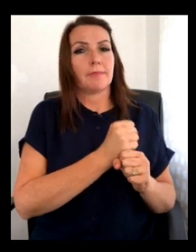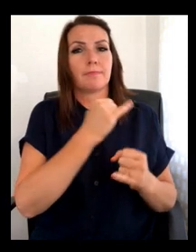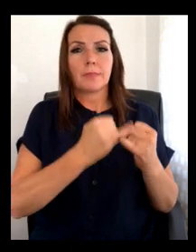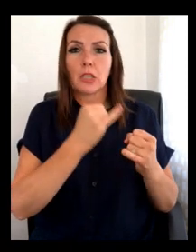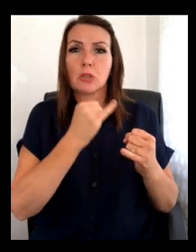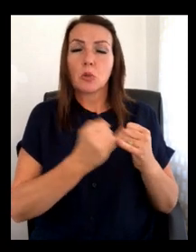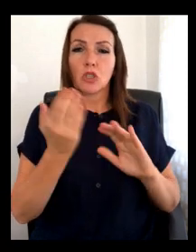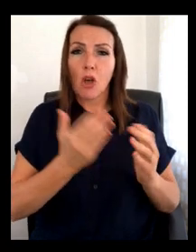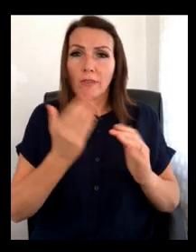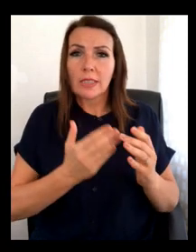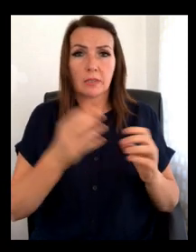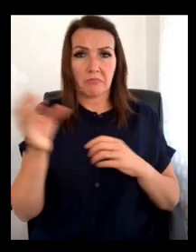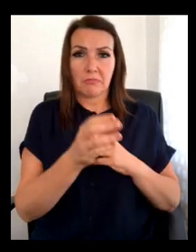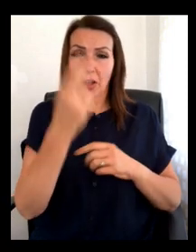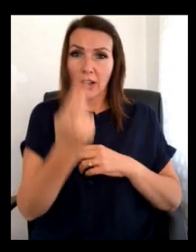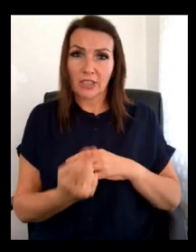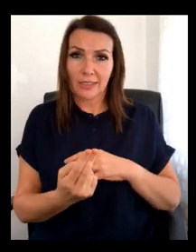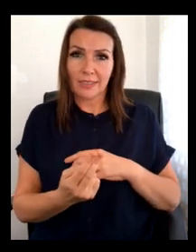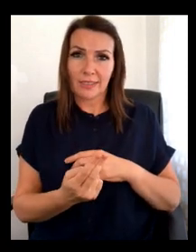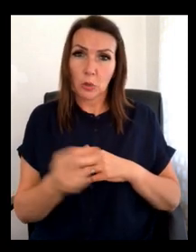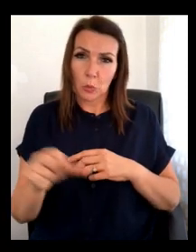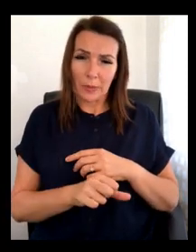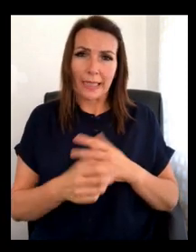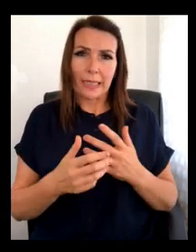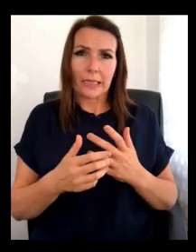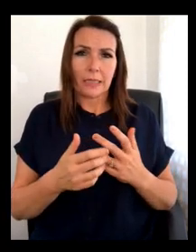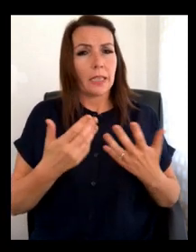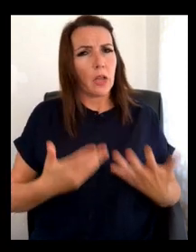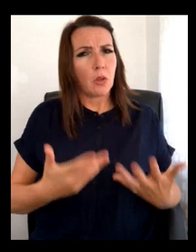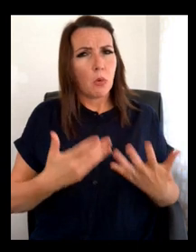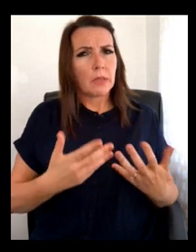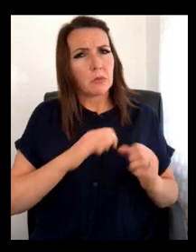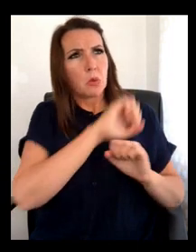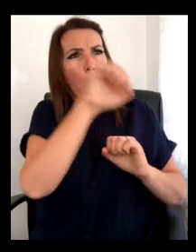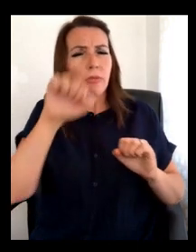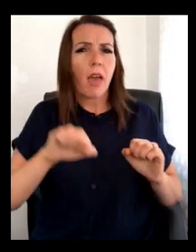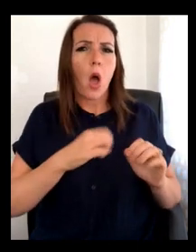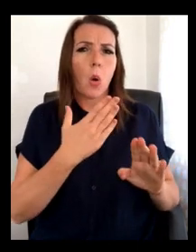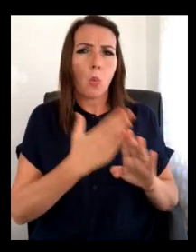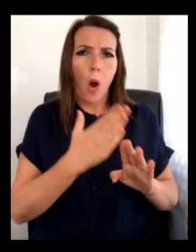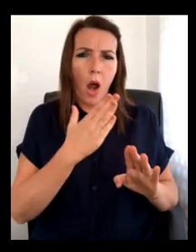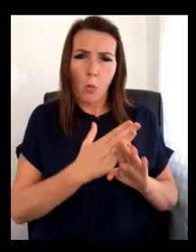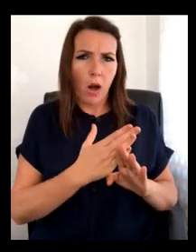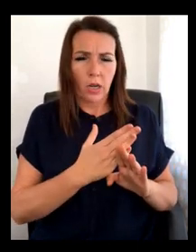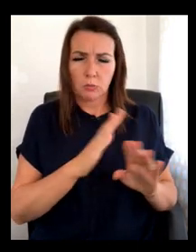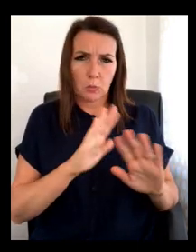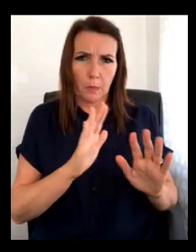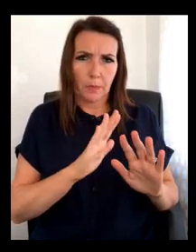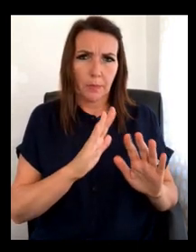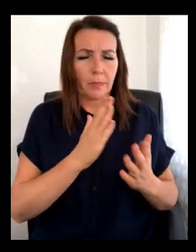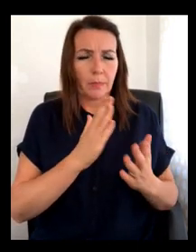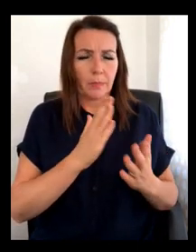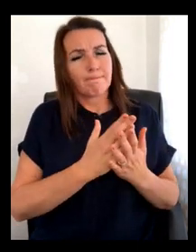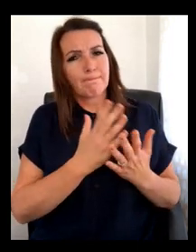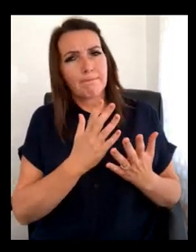because the moment, it's not even what the artist creates is what I've said. It's not the artist coming